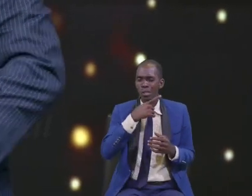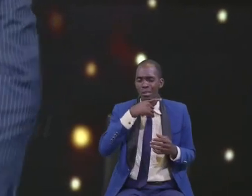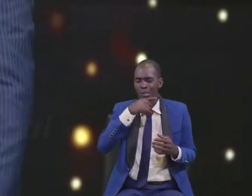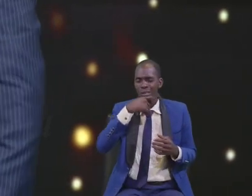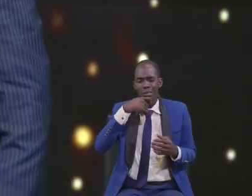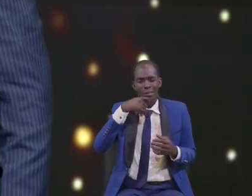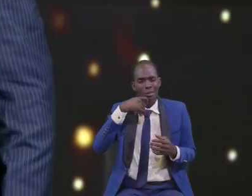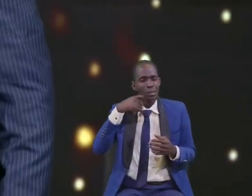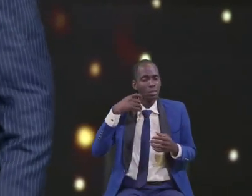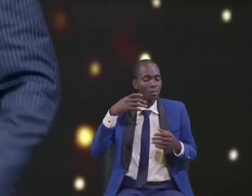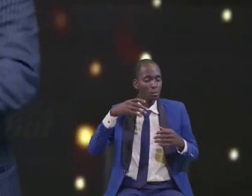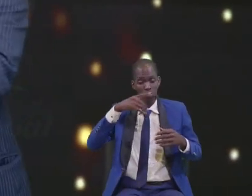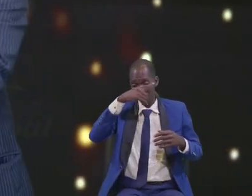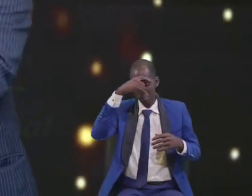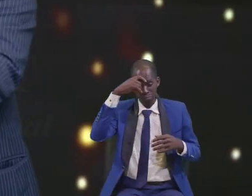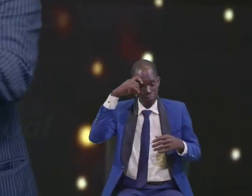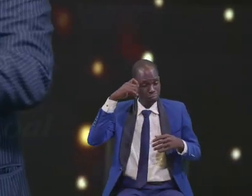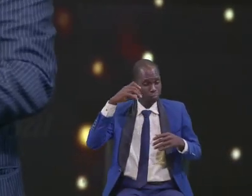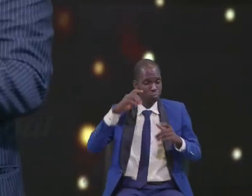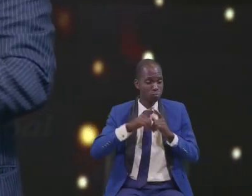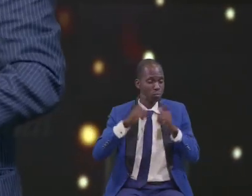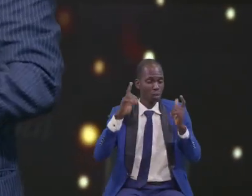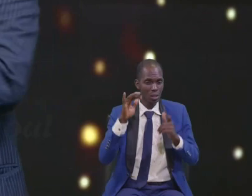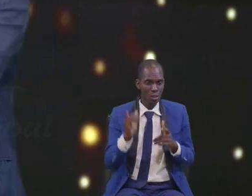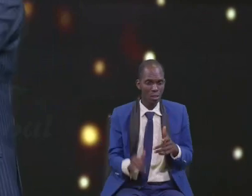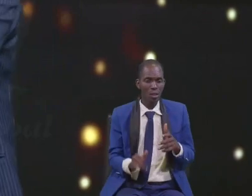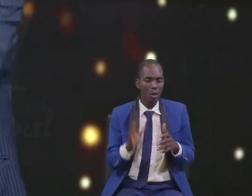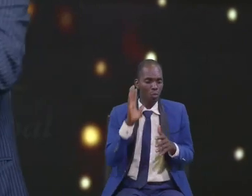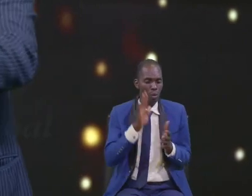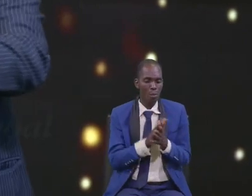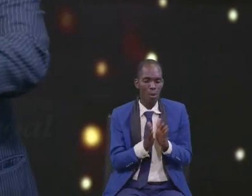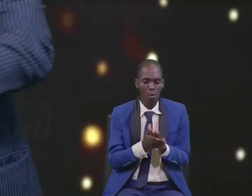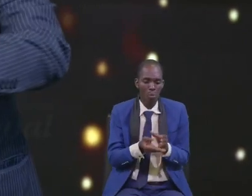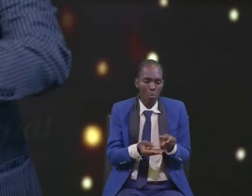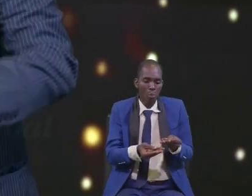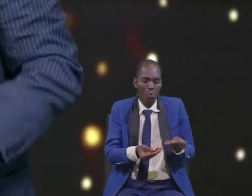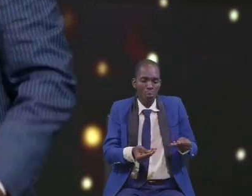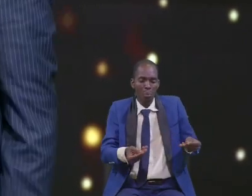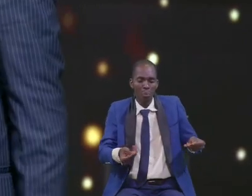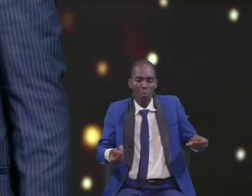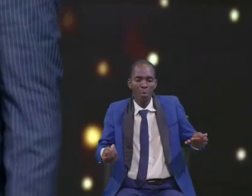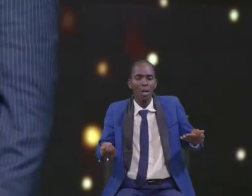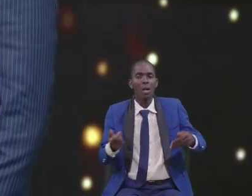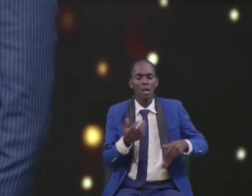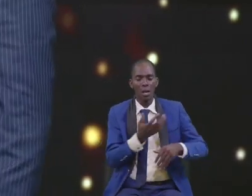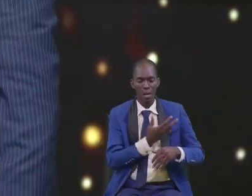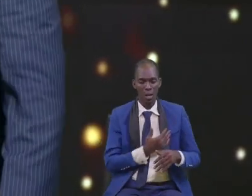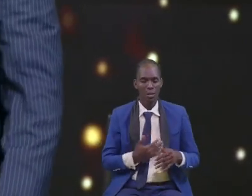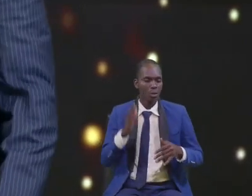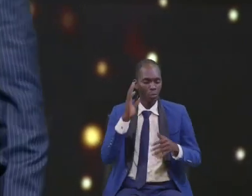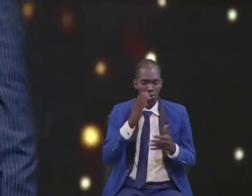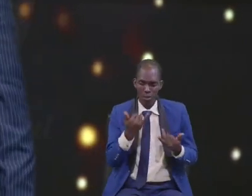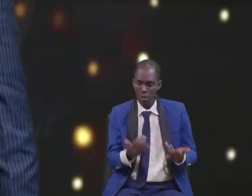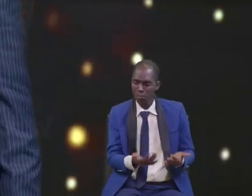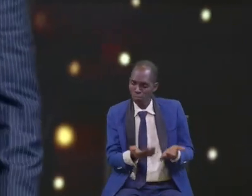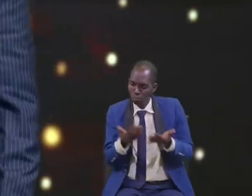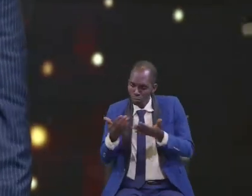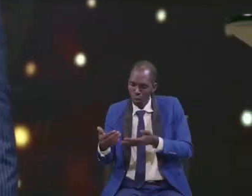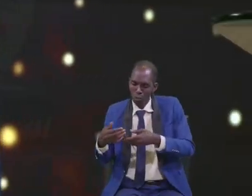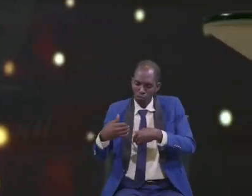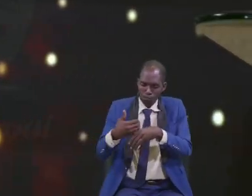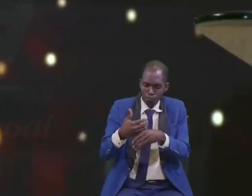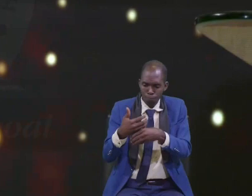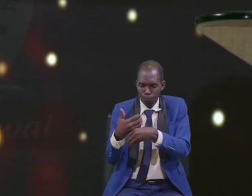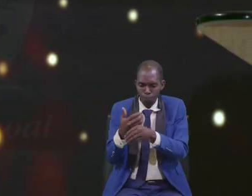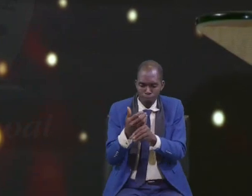gold. And they keep on doing that, then they bring it out and make it to the shape they want it to be. And that's about